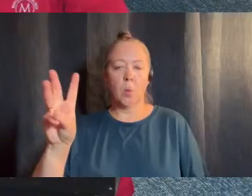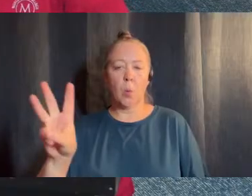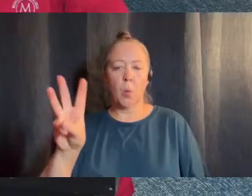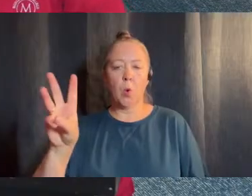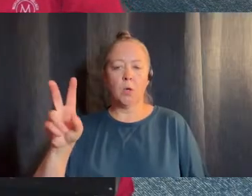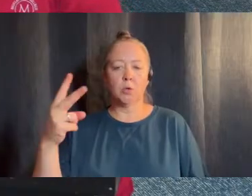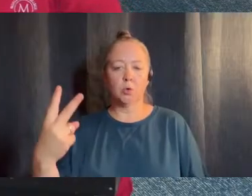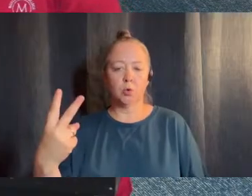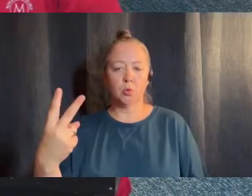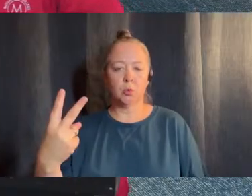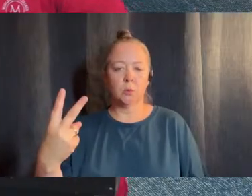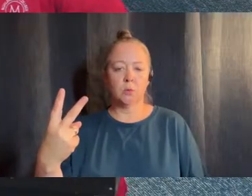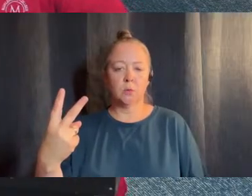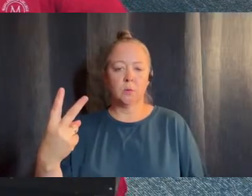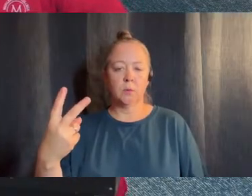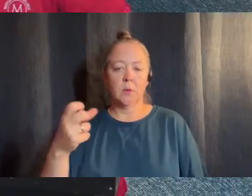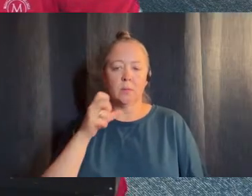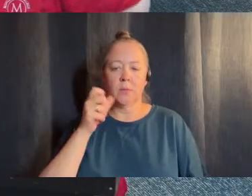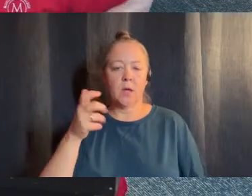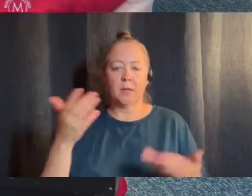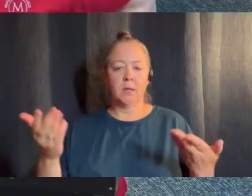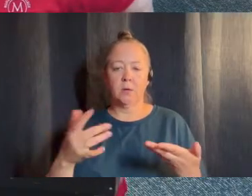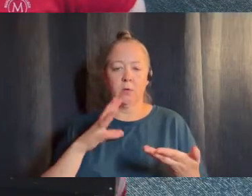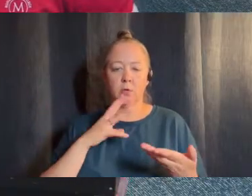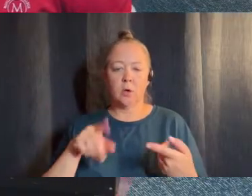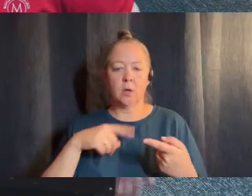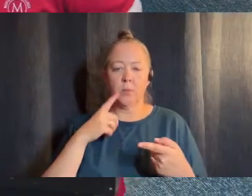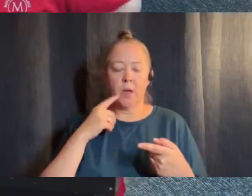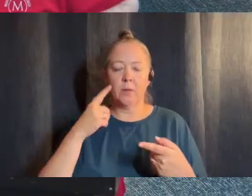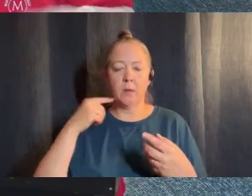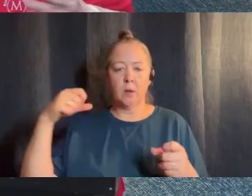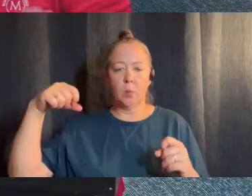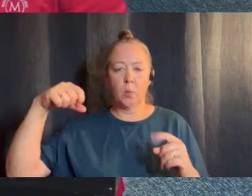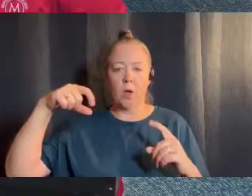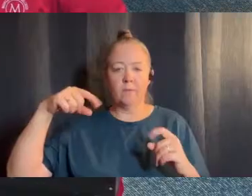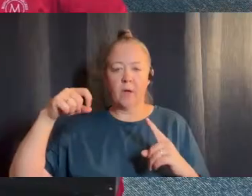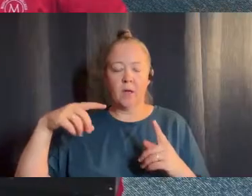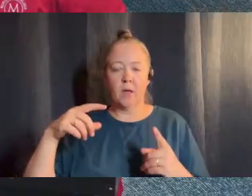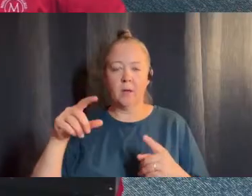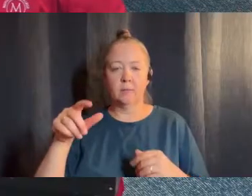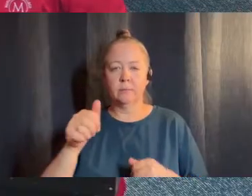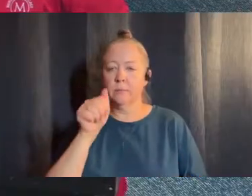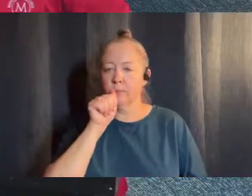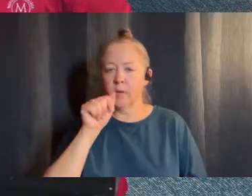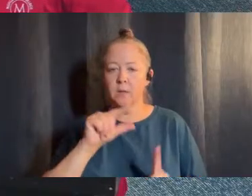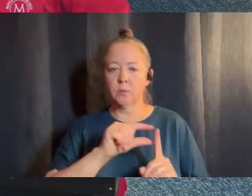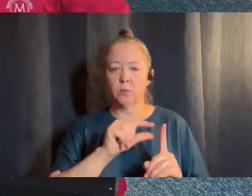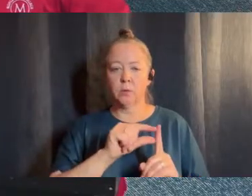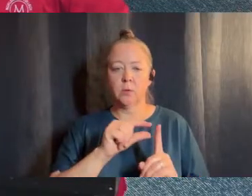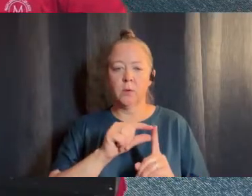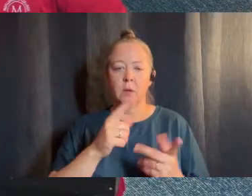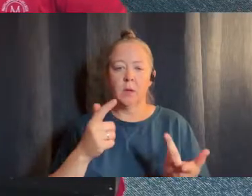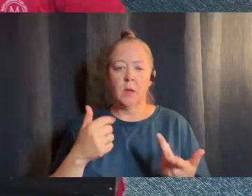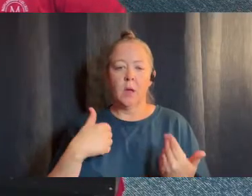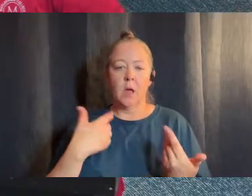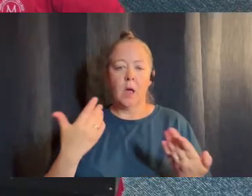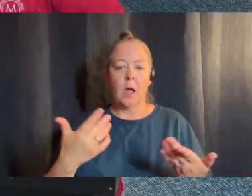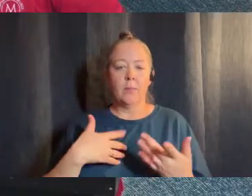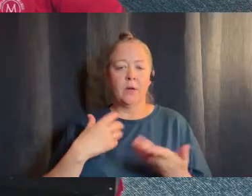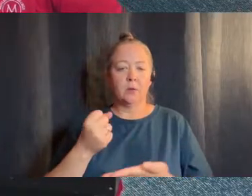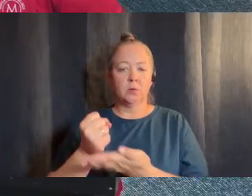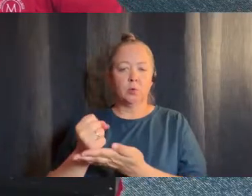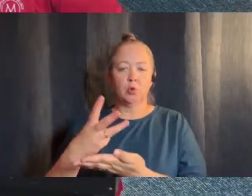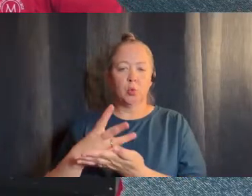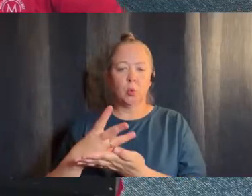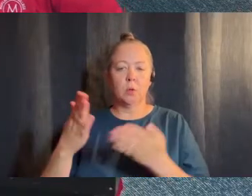a social worker, retired, and I spend a lot of time analyzing behavior, and I want to say that I have,